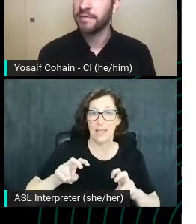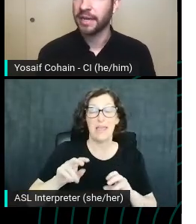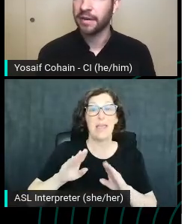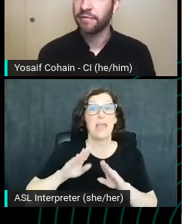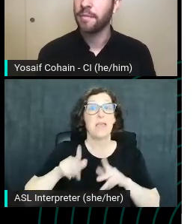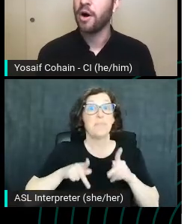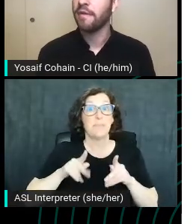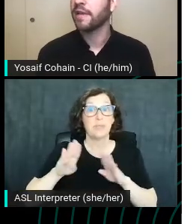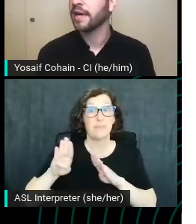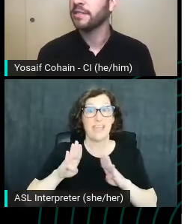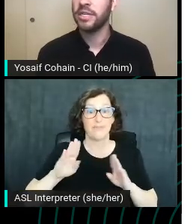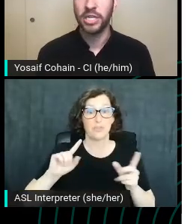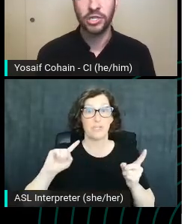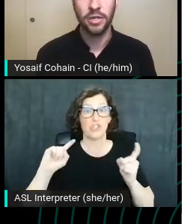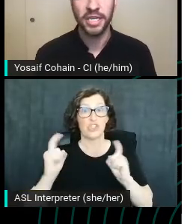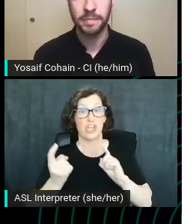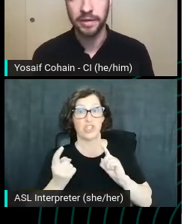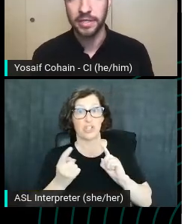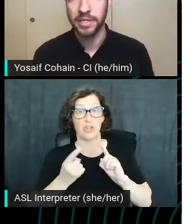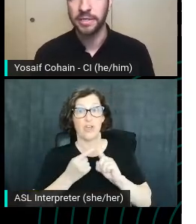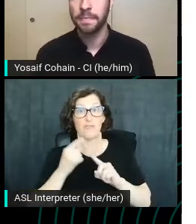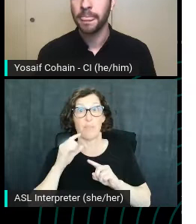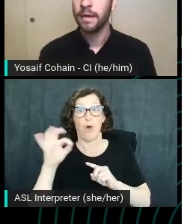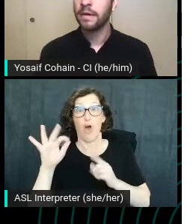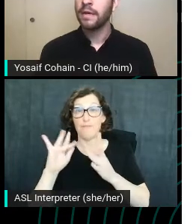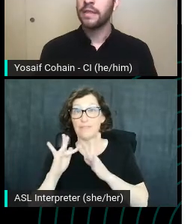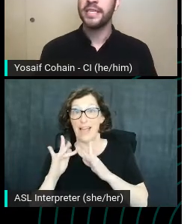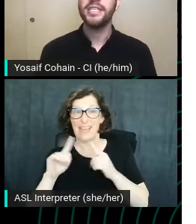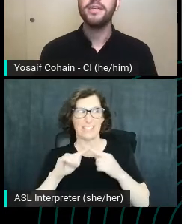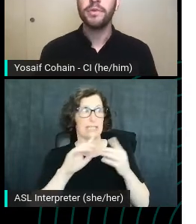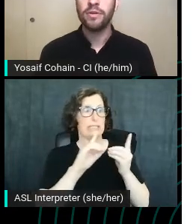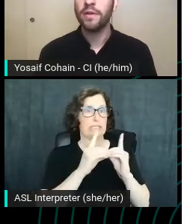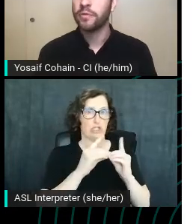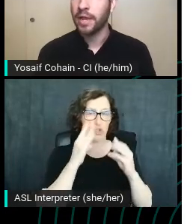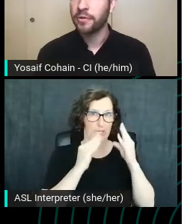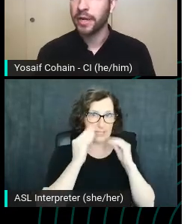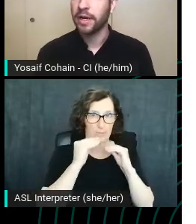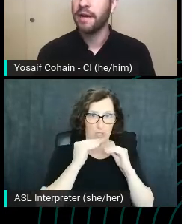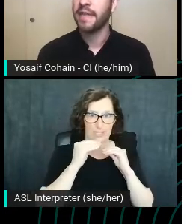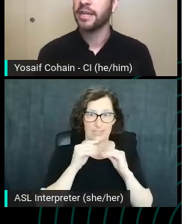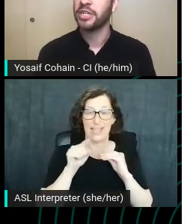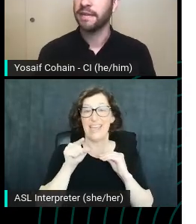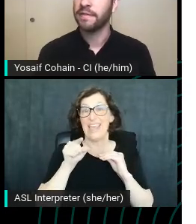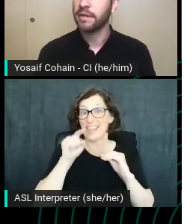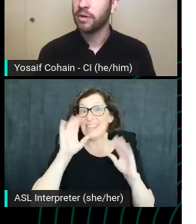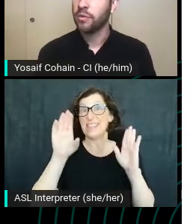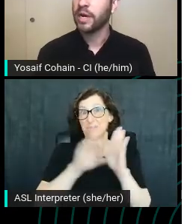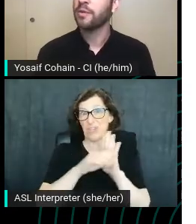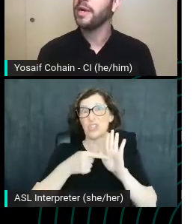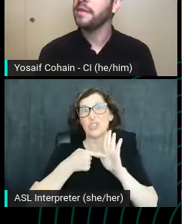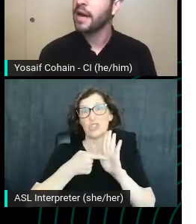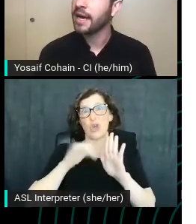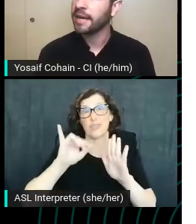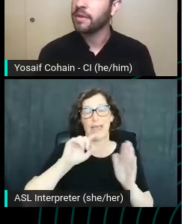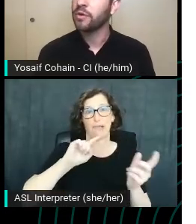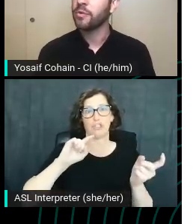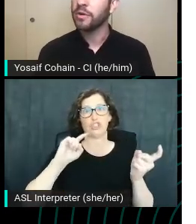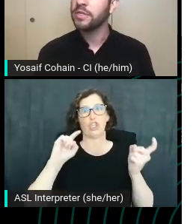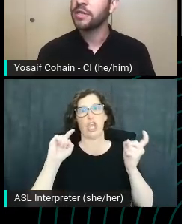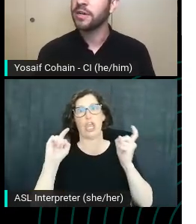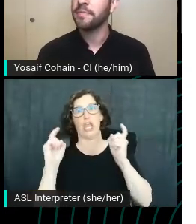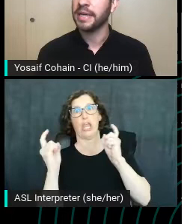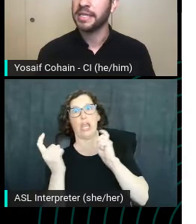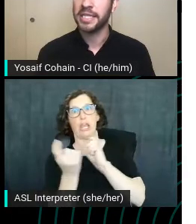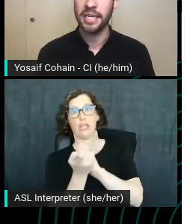been shifting from offline to digital experiences. This is a beautiful rendering of that shift, where with time, the